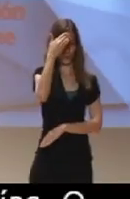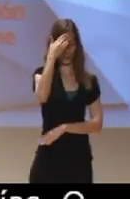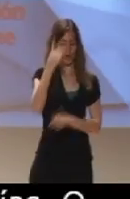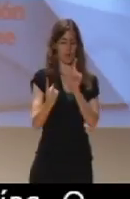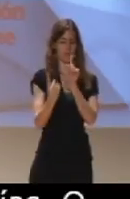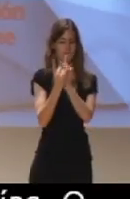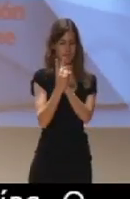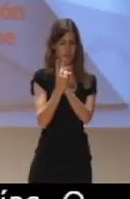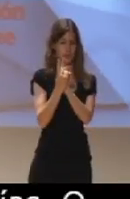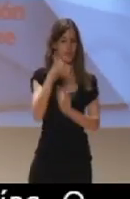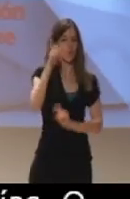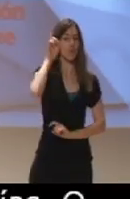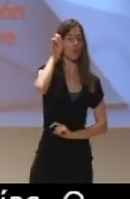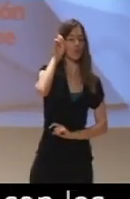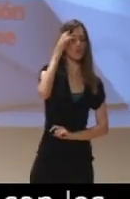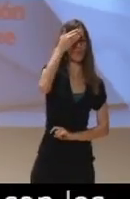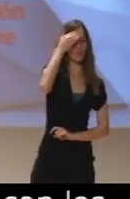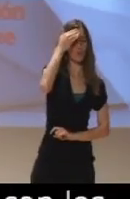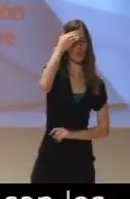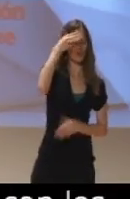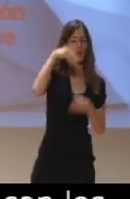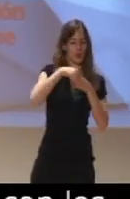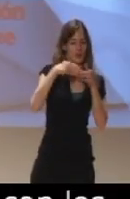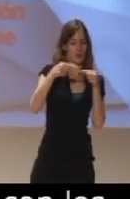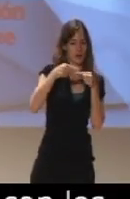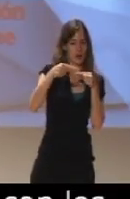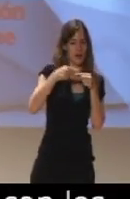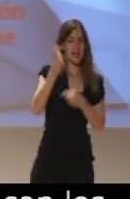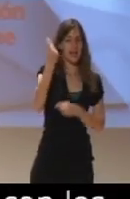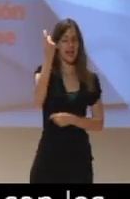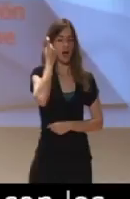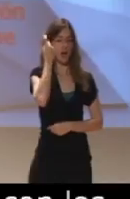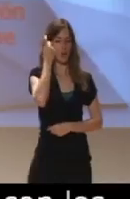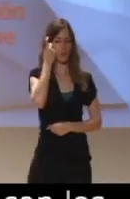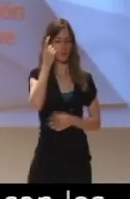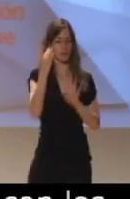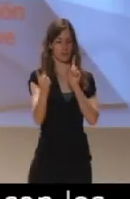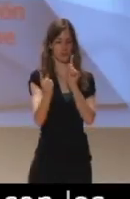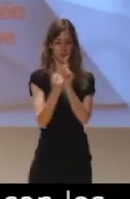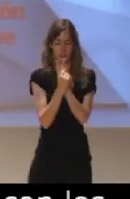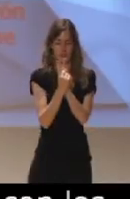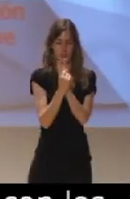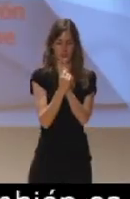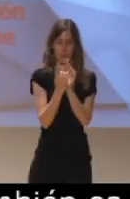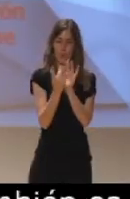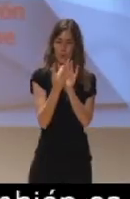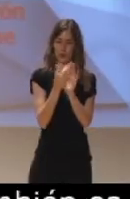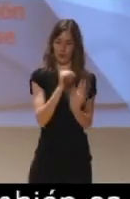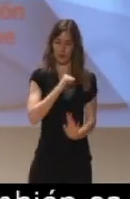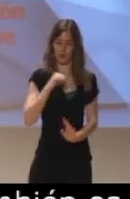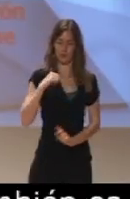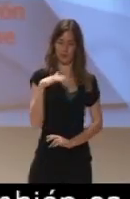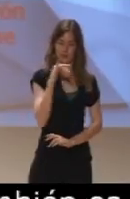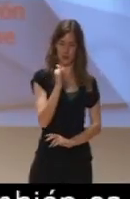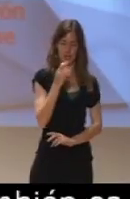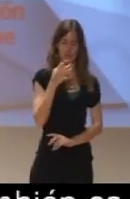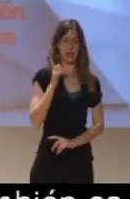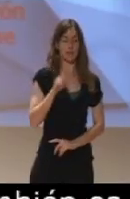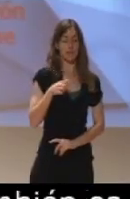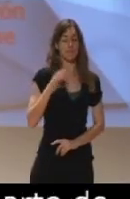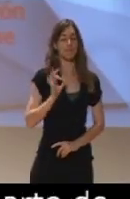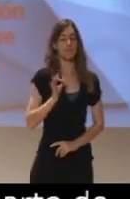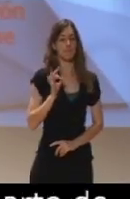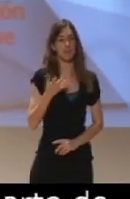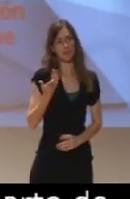that is, they have direct relationship with the professors, the tutors at the university. I would also say that